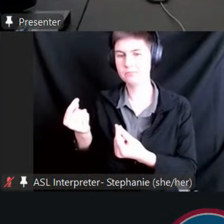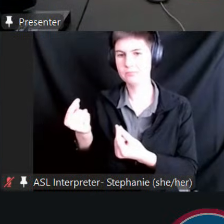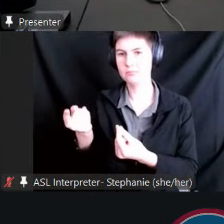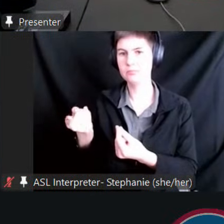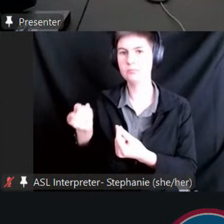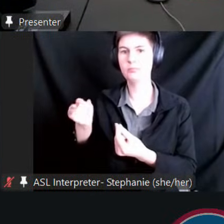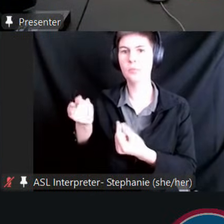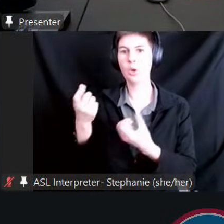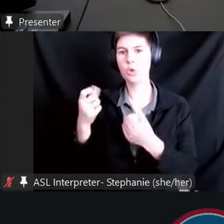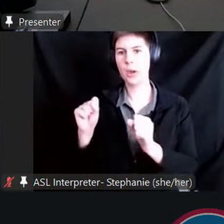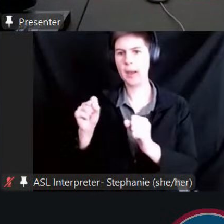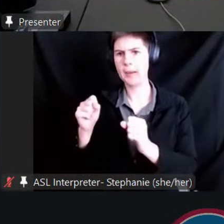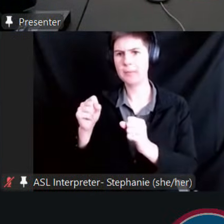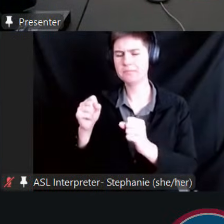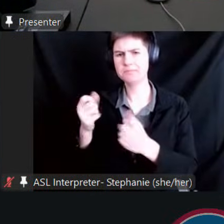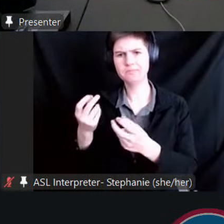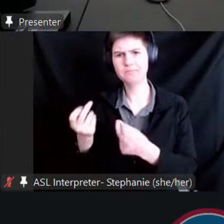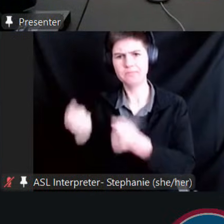fast track